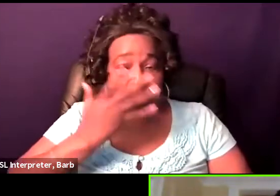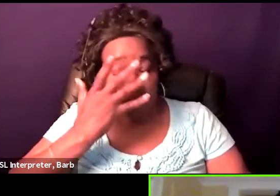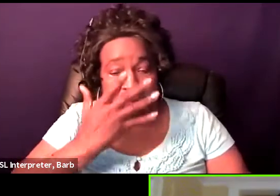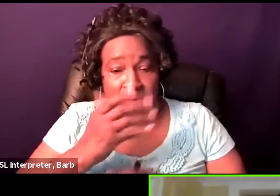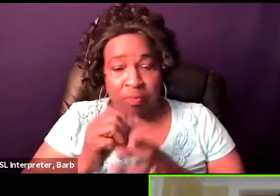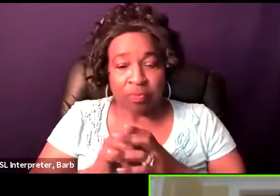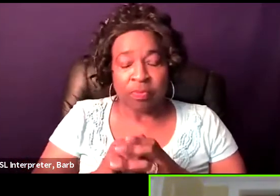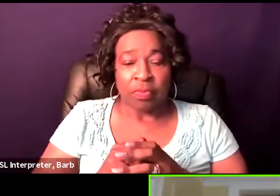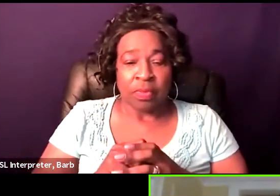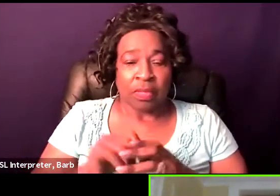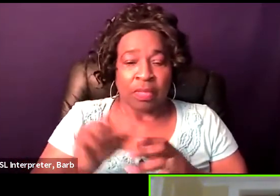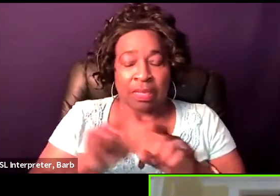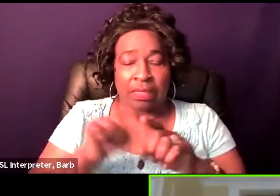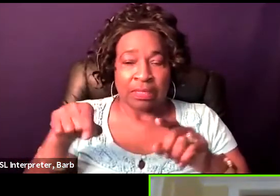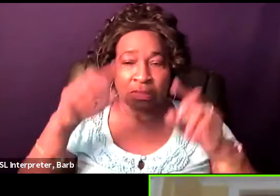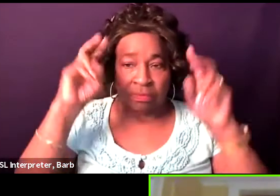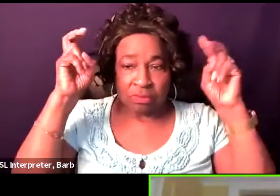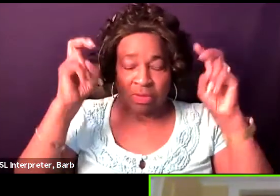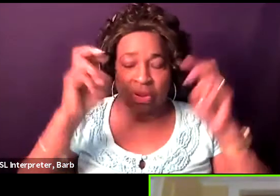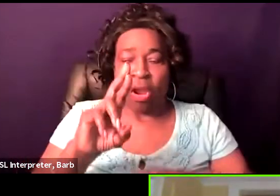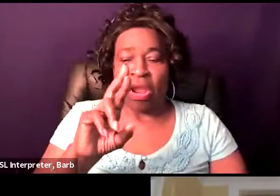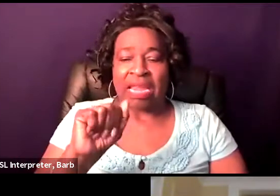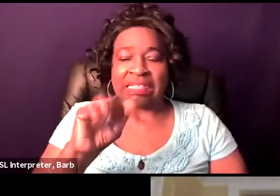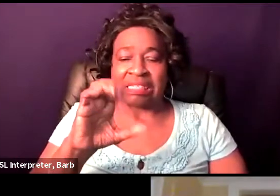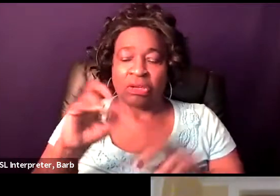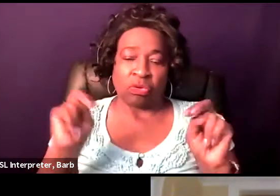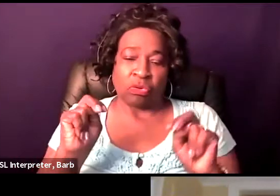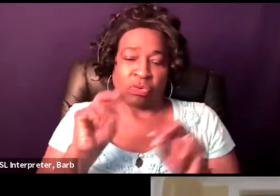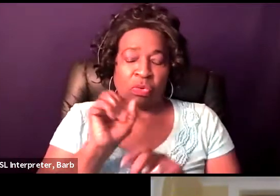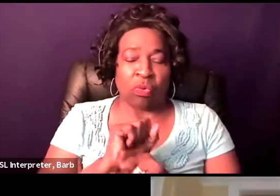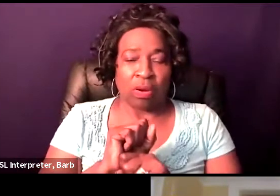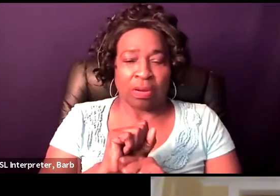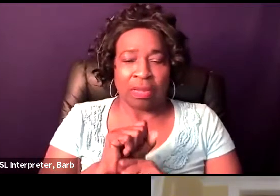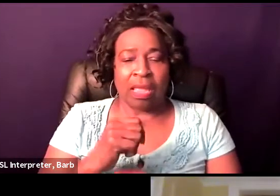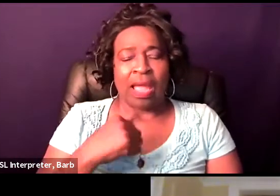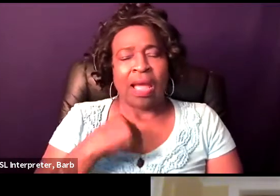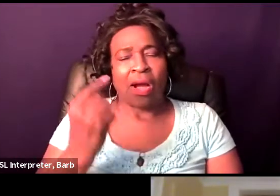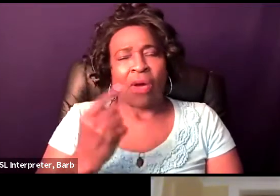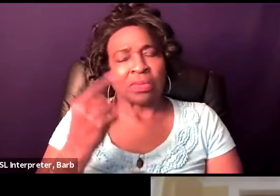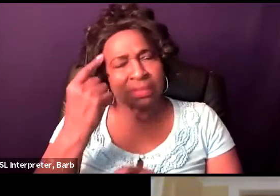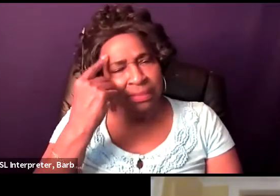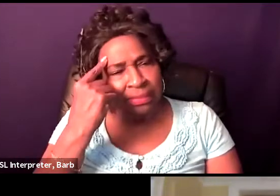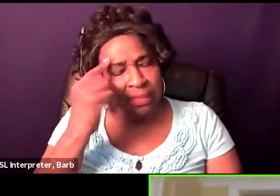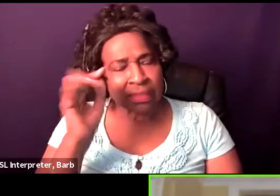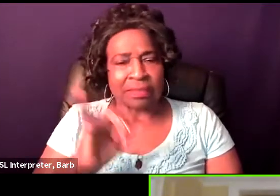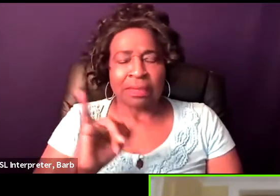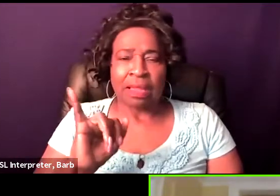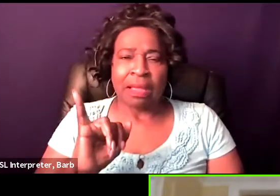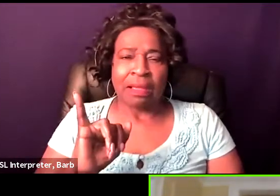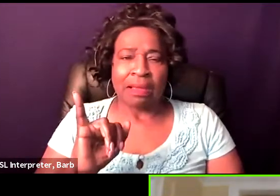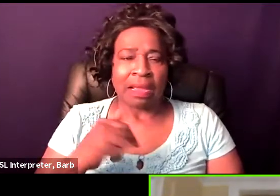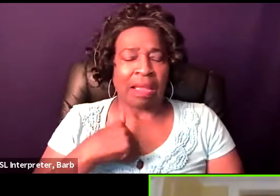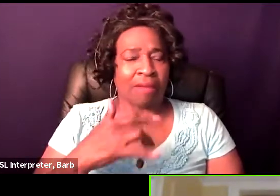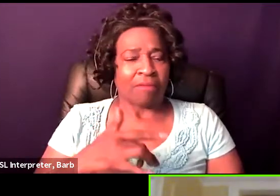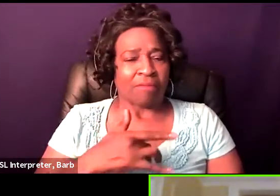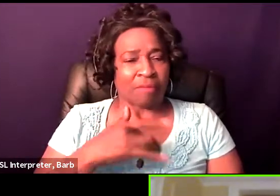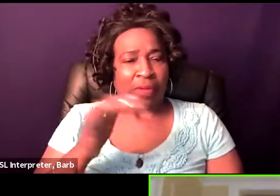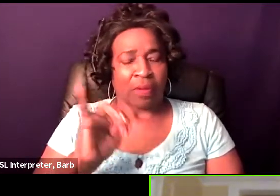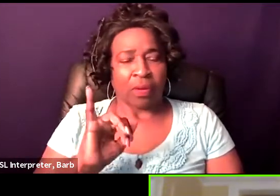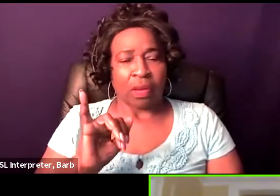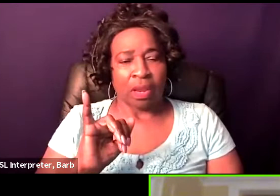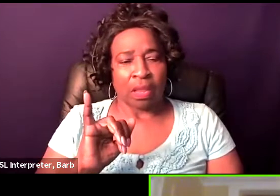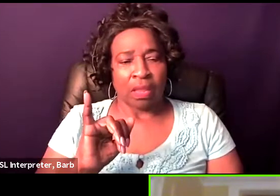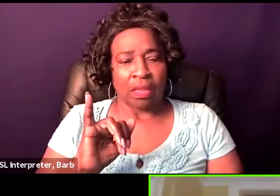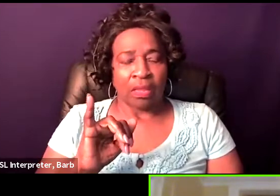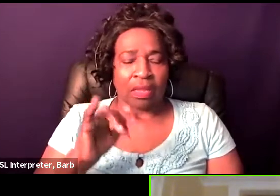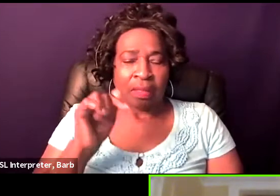like quote unquote race neutral work. Mm-hmm. What I always think is like, I feel like there's